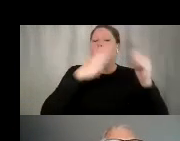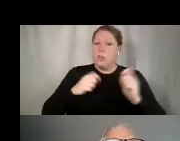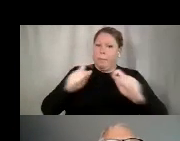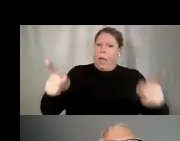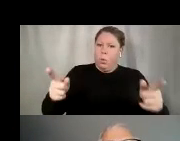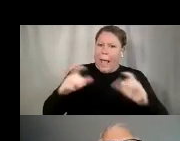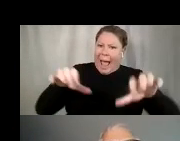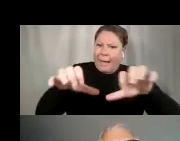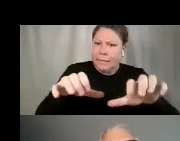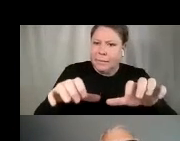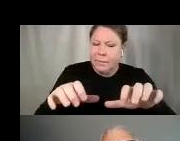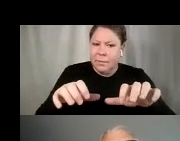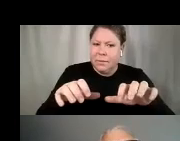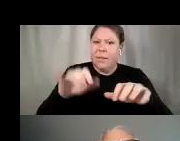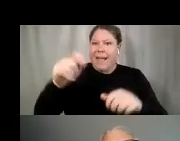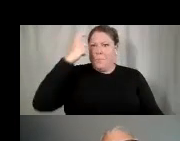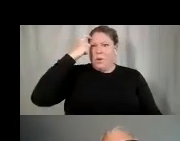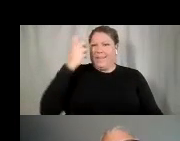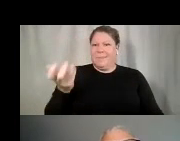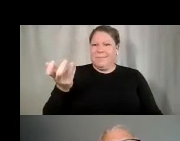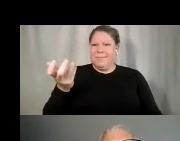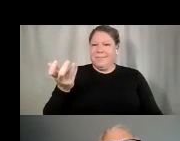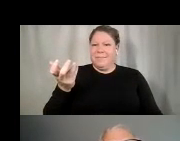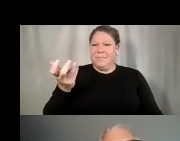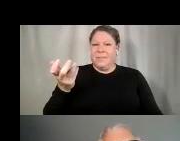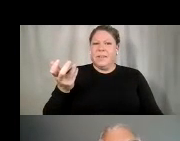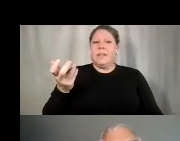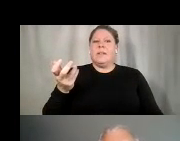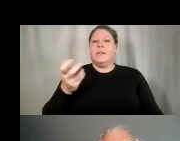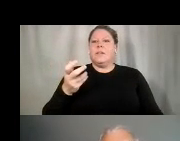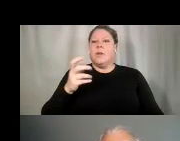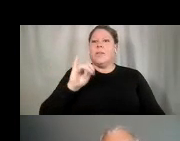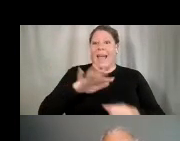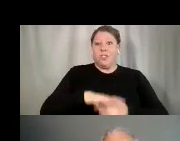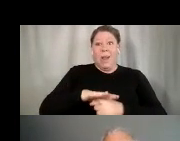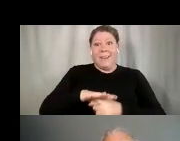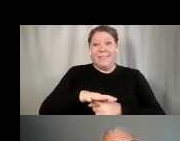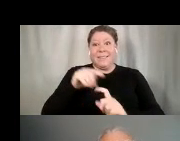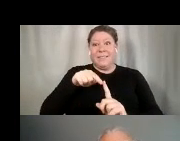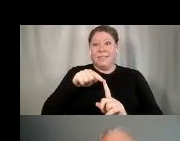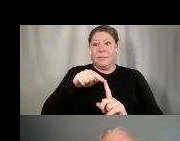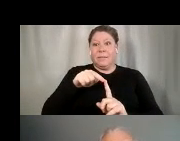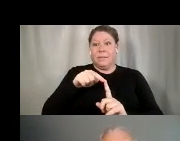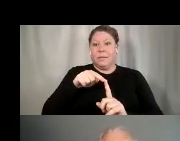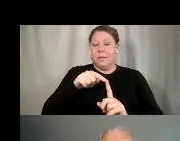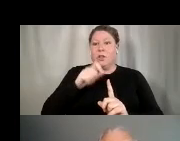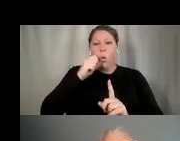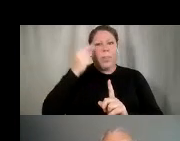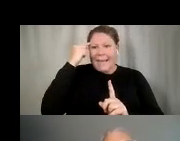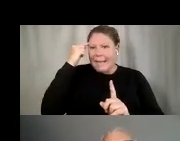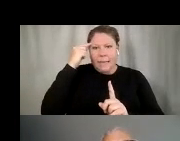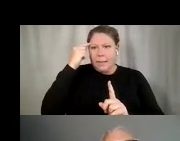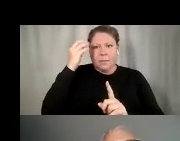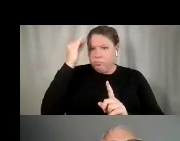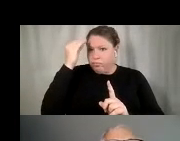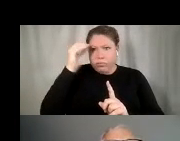way our brains are wired. And so when we're in stressed out and we have that adrenaline going,